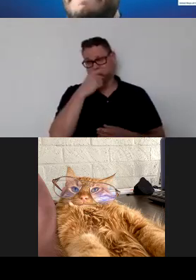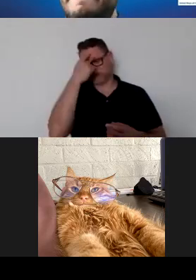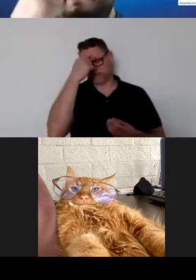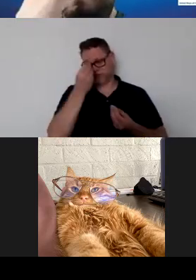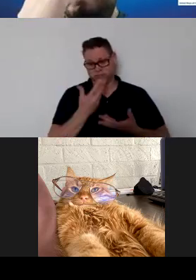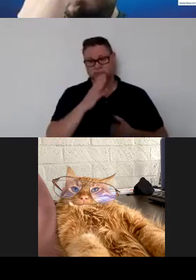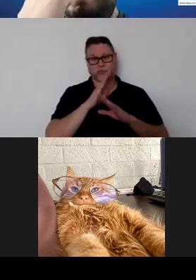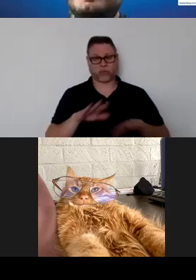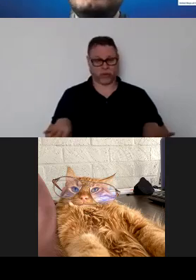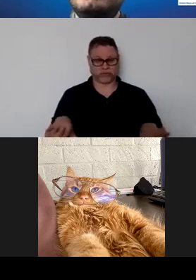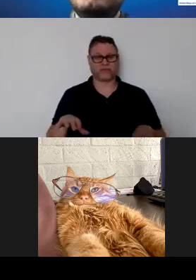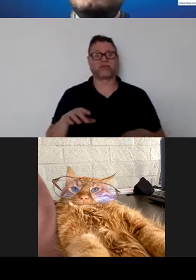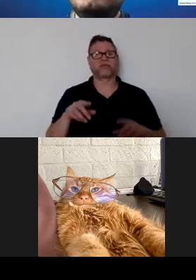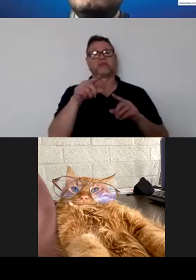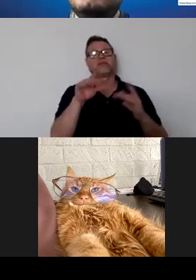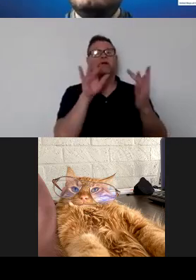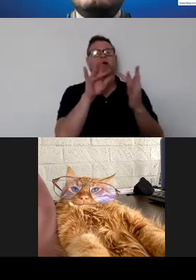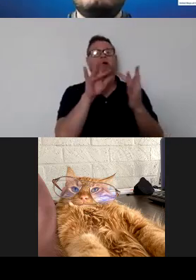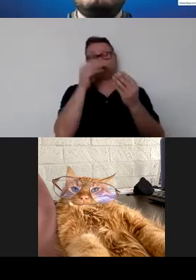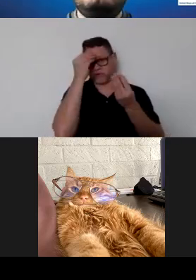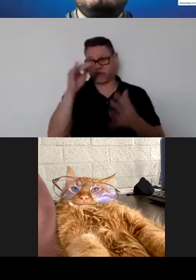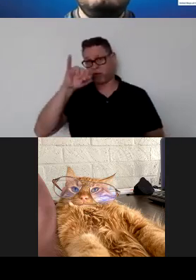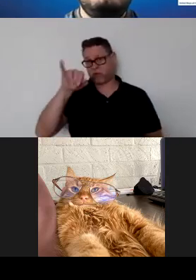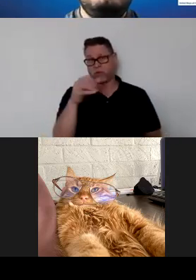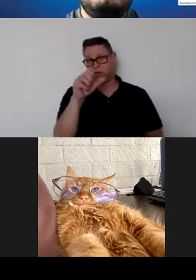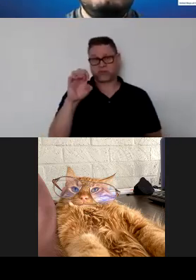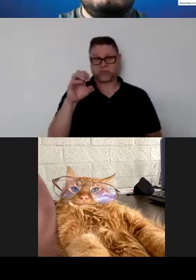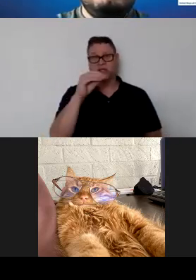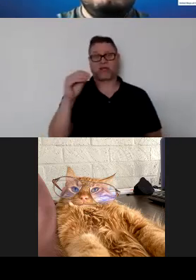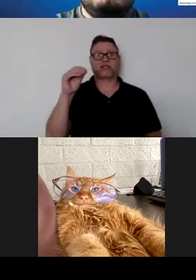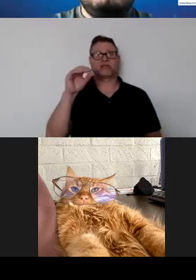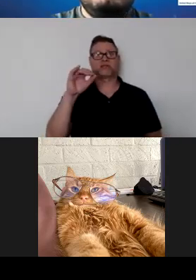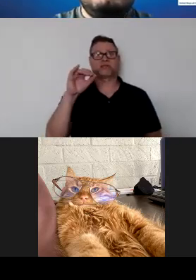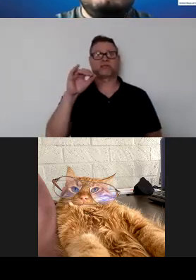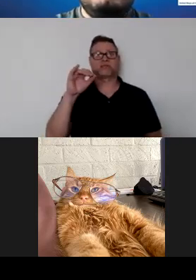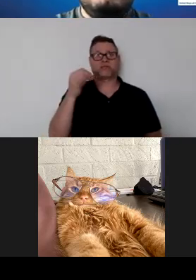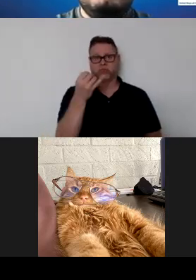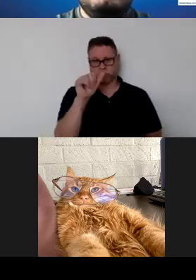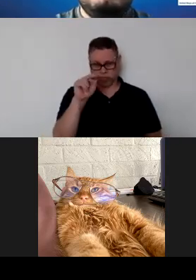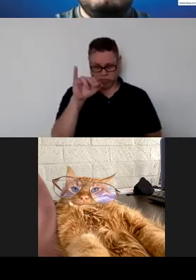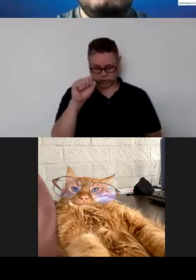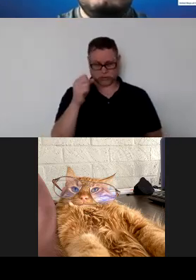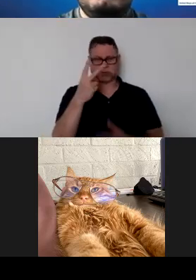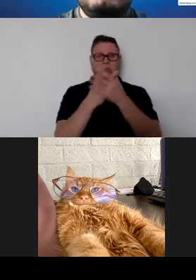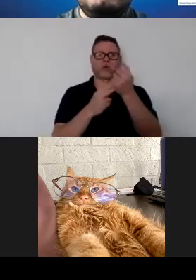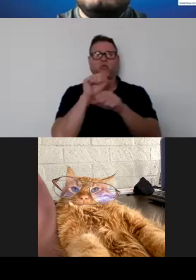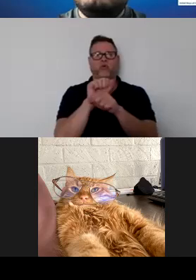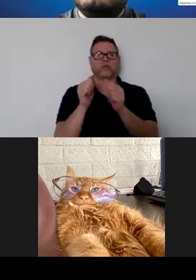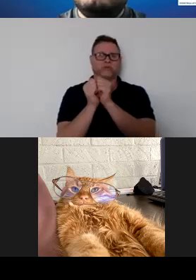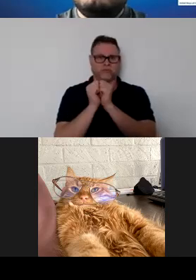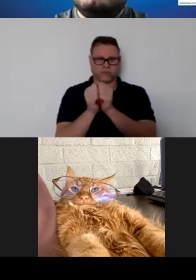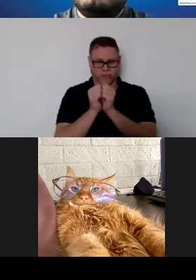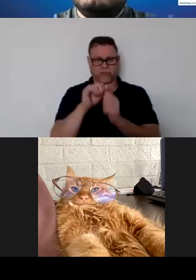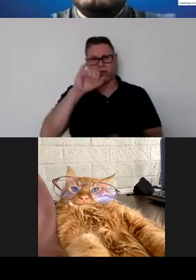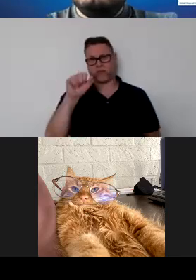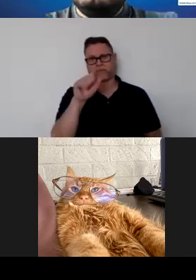So here is the contact information for Jose and Janice, who are both working on this project. And again, Jose, I